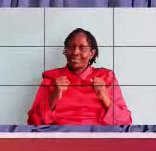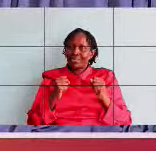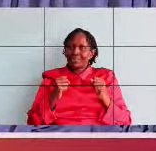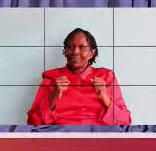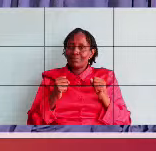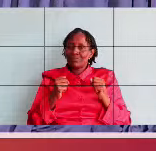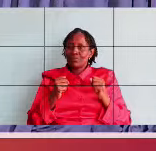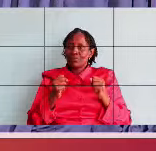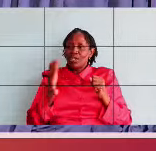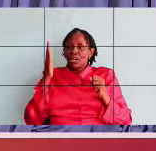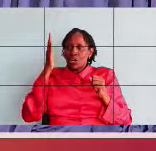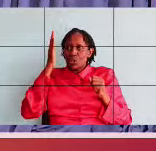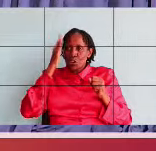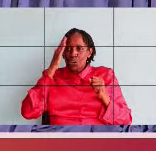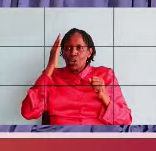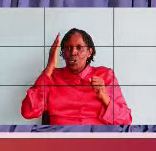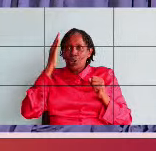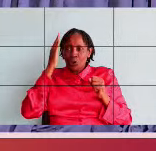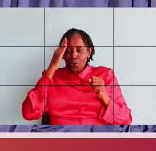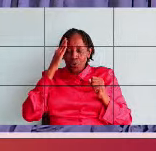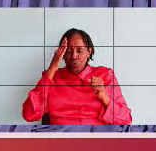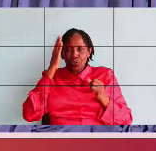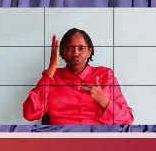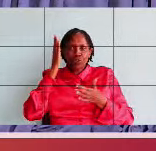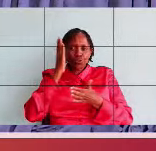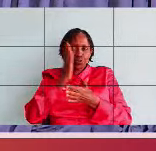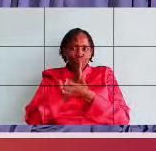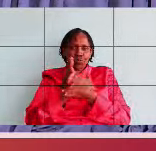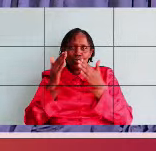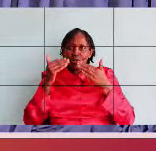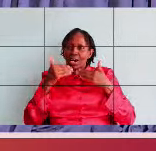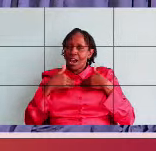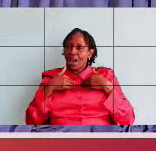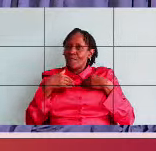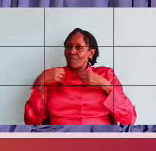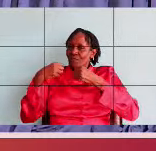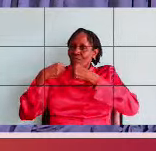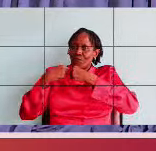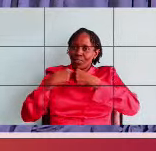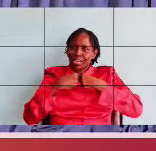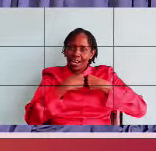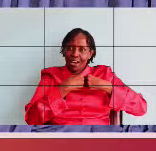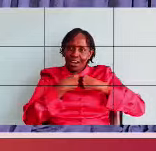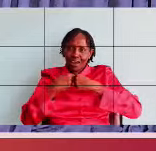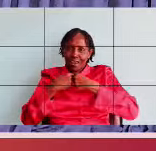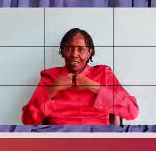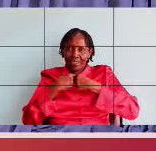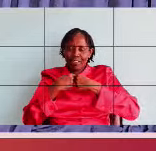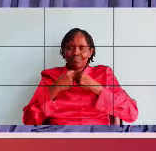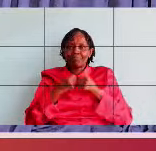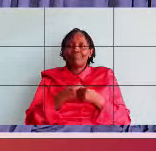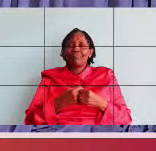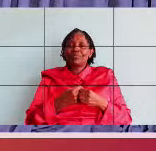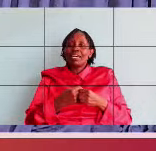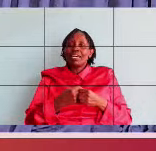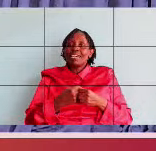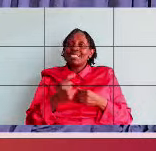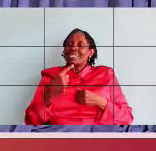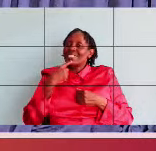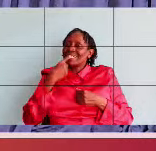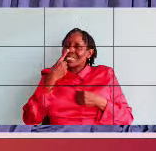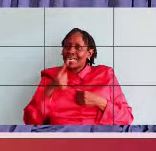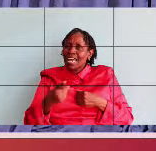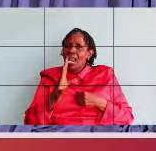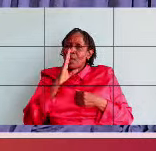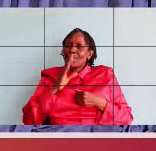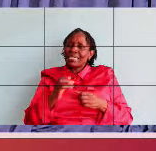he knows you're going to meet things that are fearsome. You're going to meet things that can make you run. So he tells you, man, you're going to stand